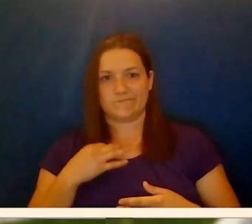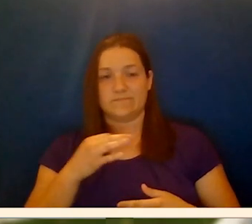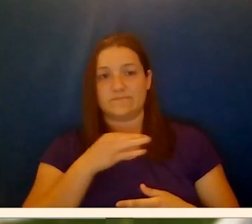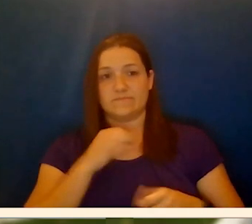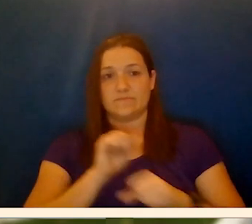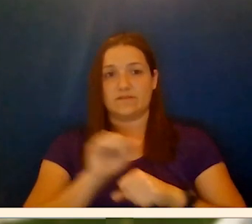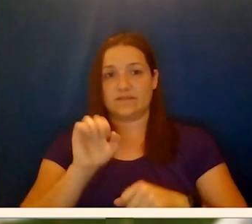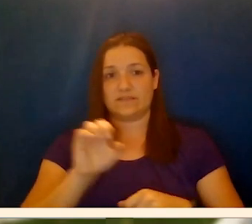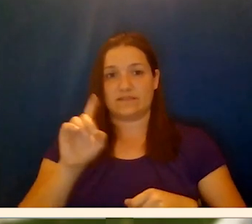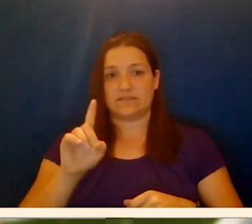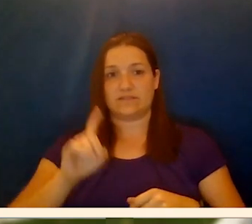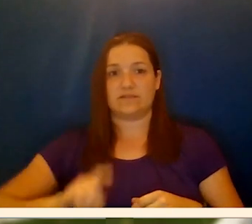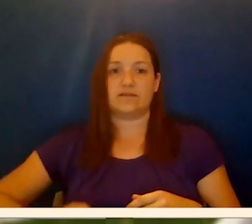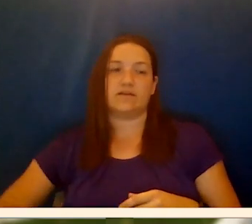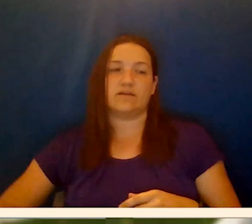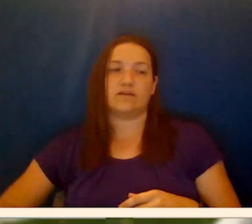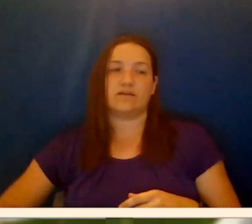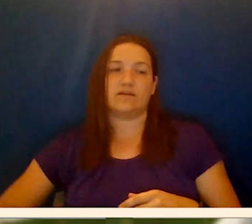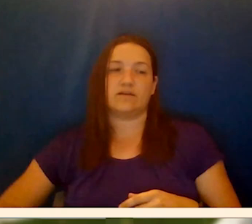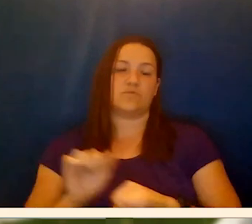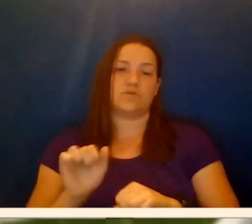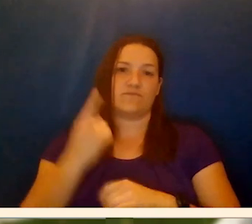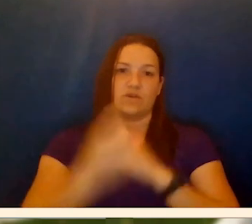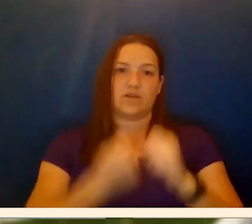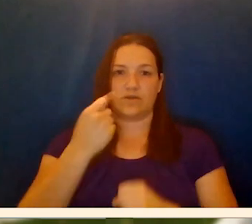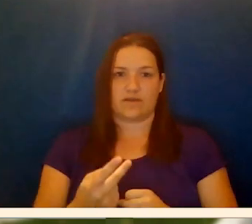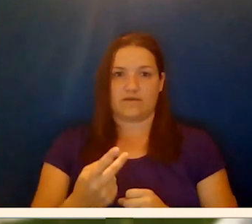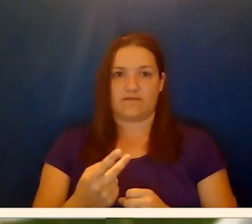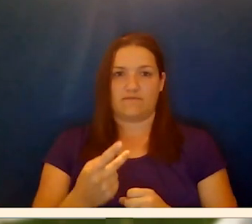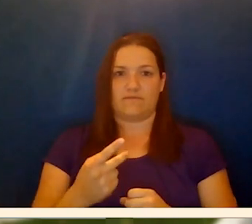at this pandemic for a year and a half now. They're spent,